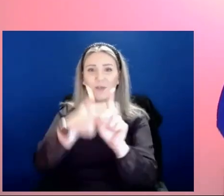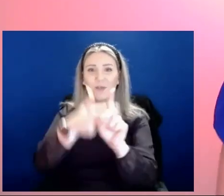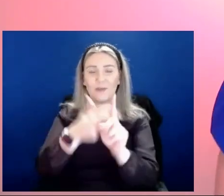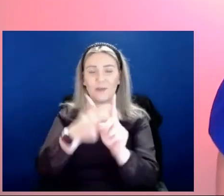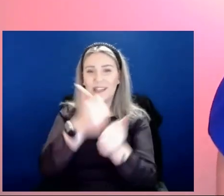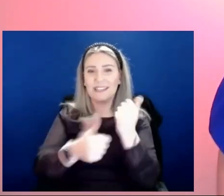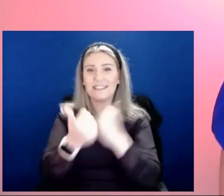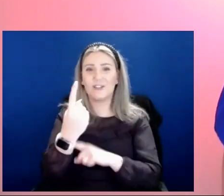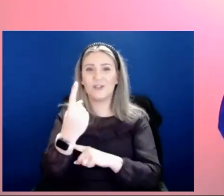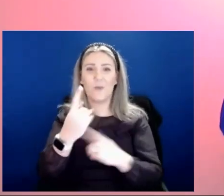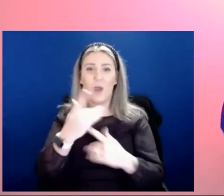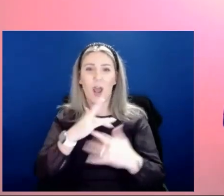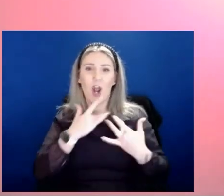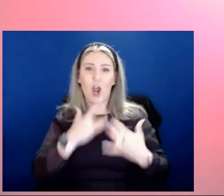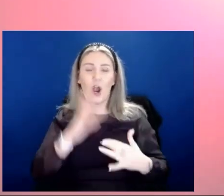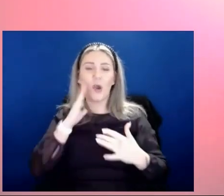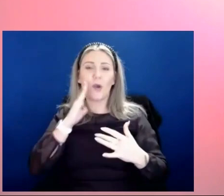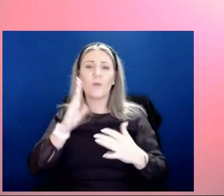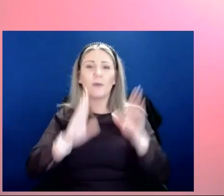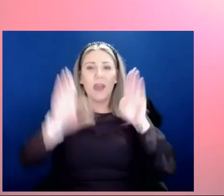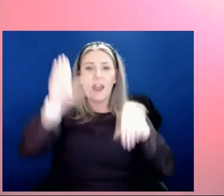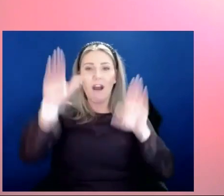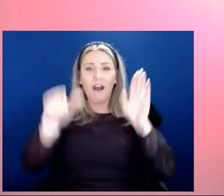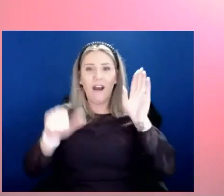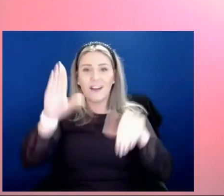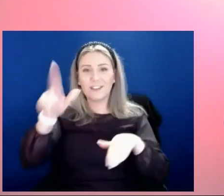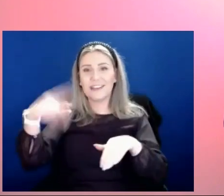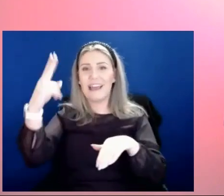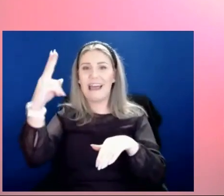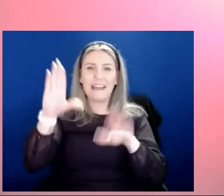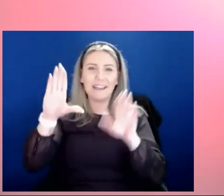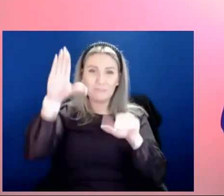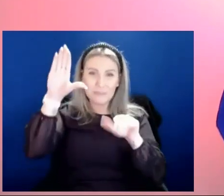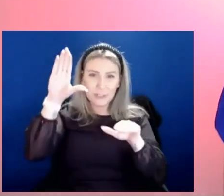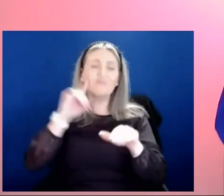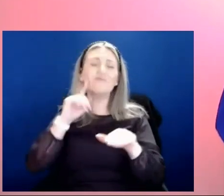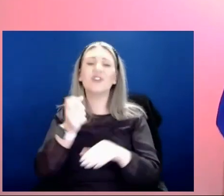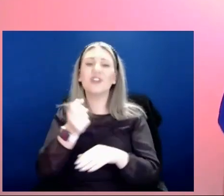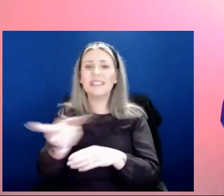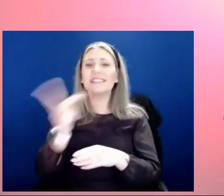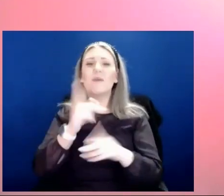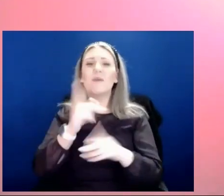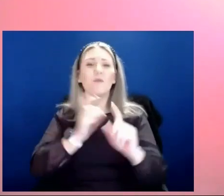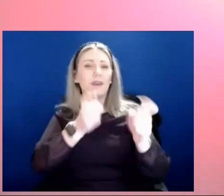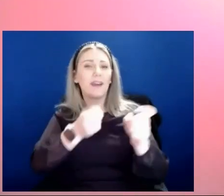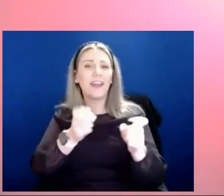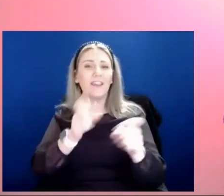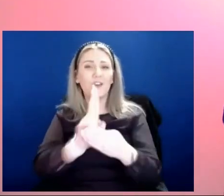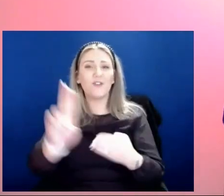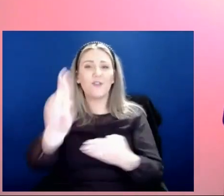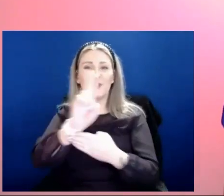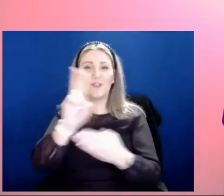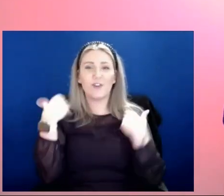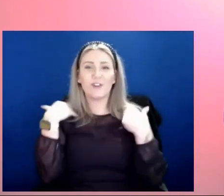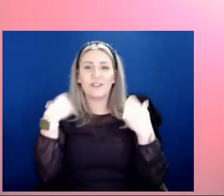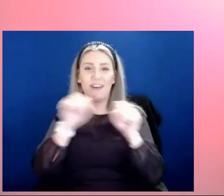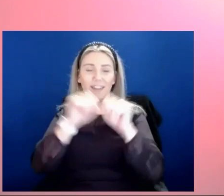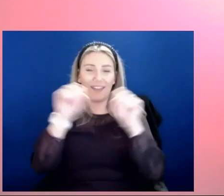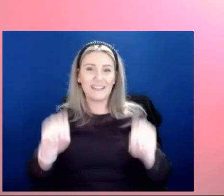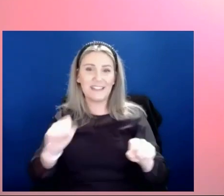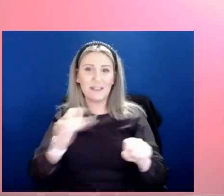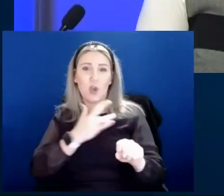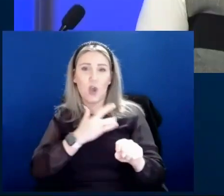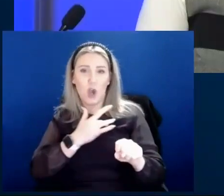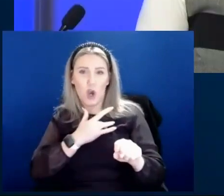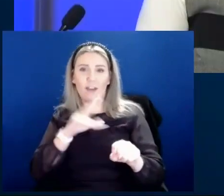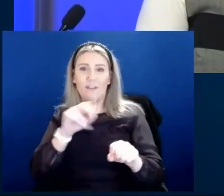is going to be auctioned off to the highest bidder. Some of the money is going to go to the University of Kansas Health System's cardiovascular and cardiothoracic